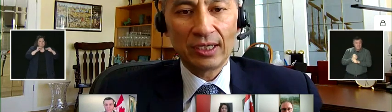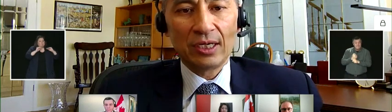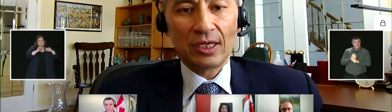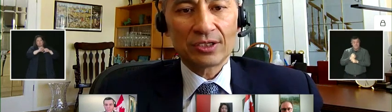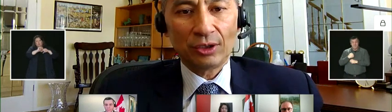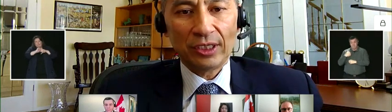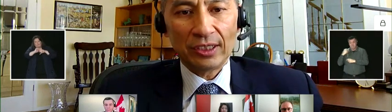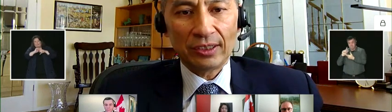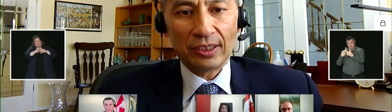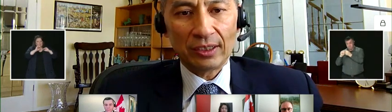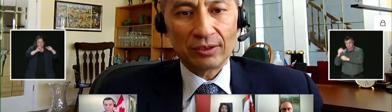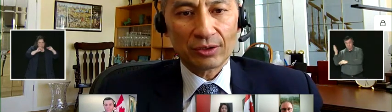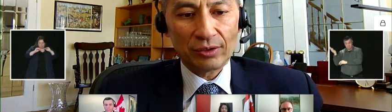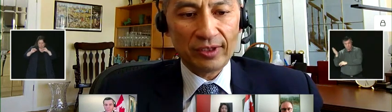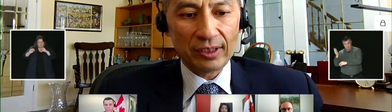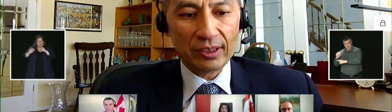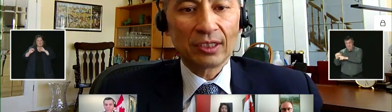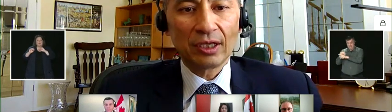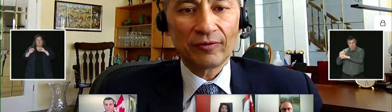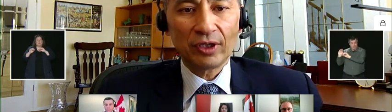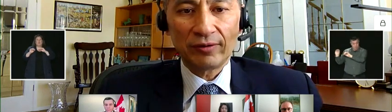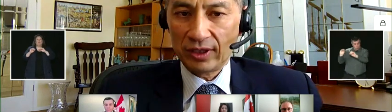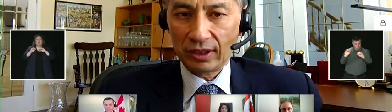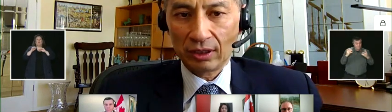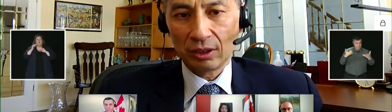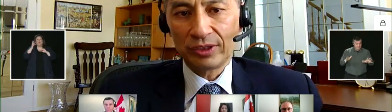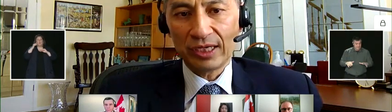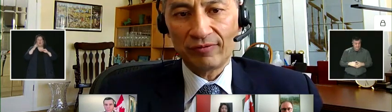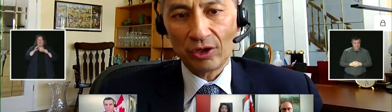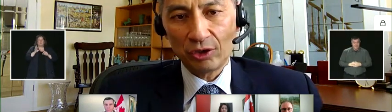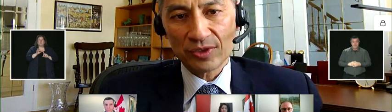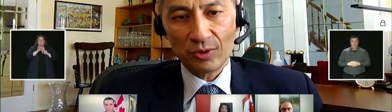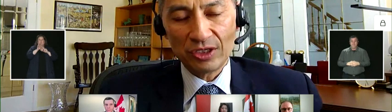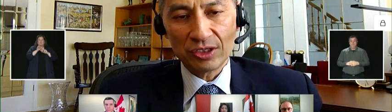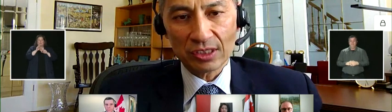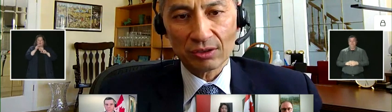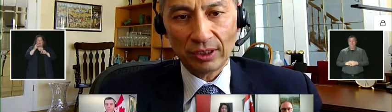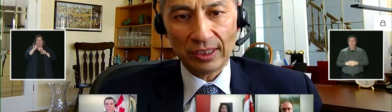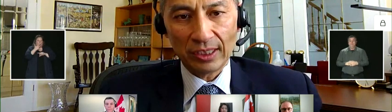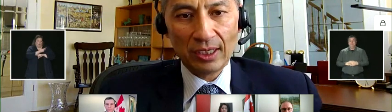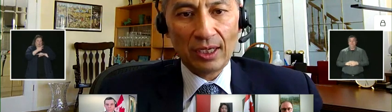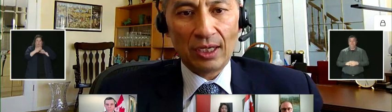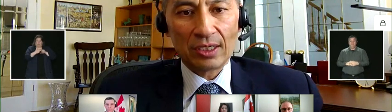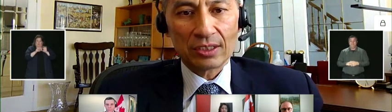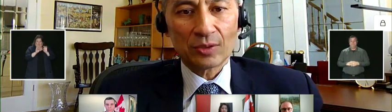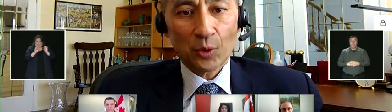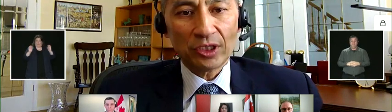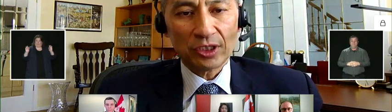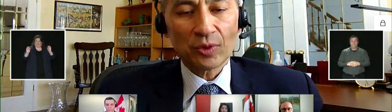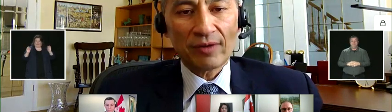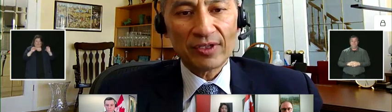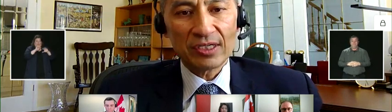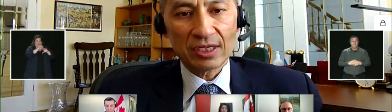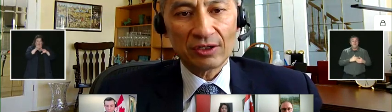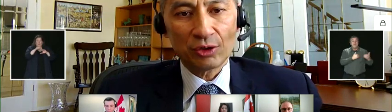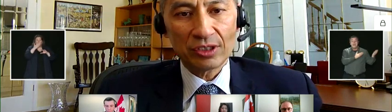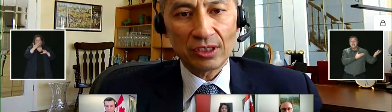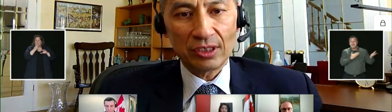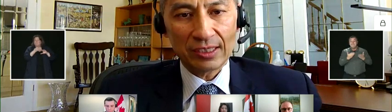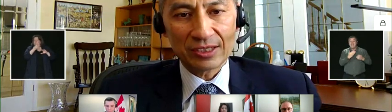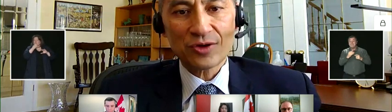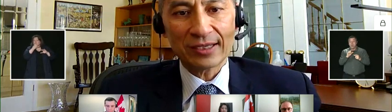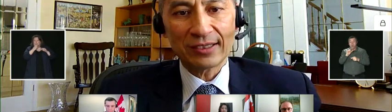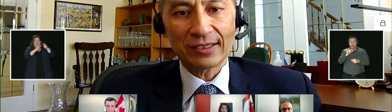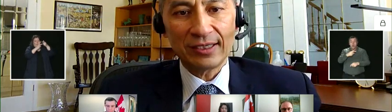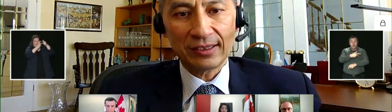training. Certainly the delivery of the low dead volume syringes has certainly supported the provinces, territories